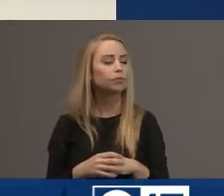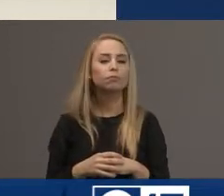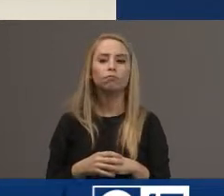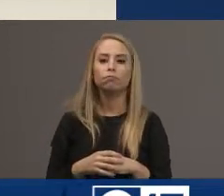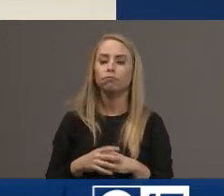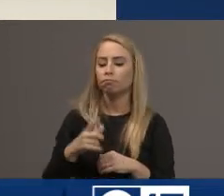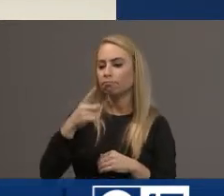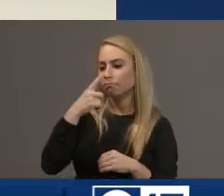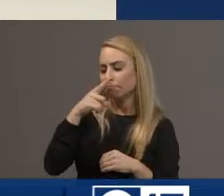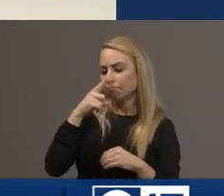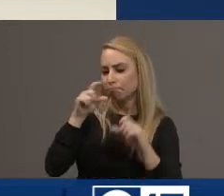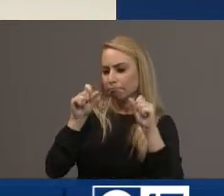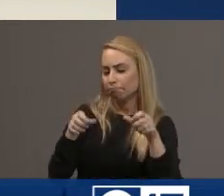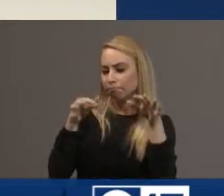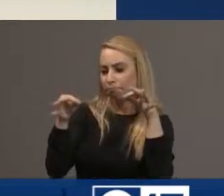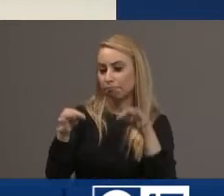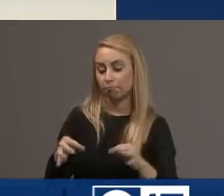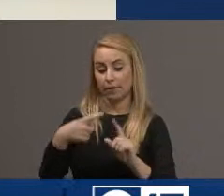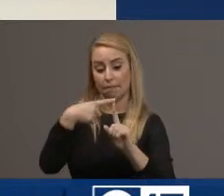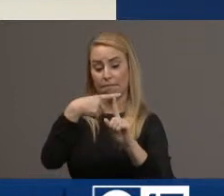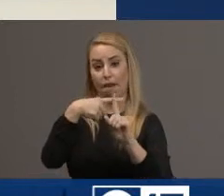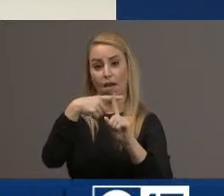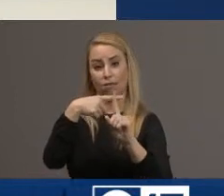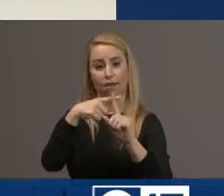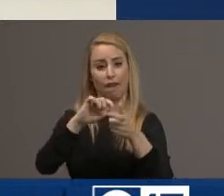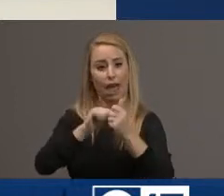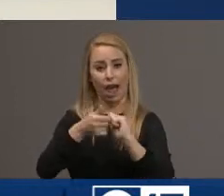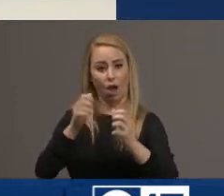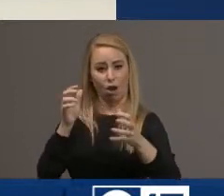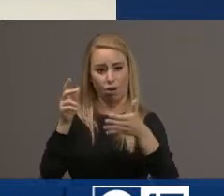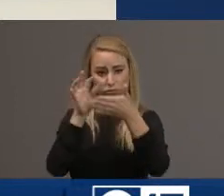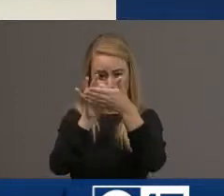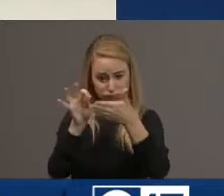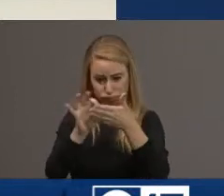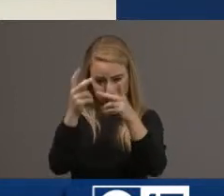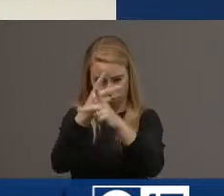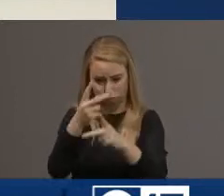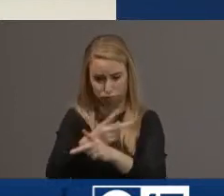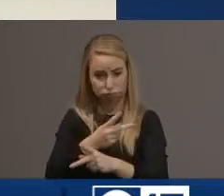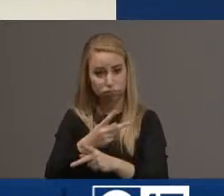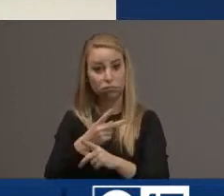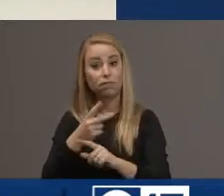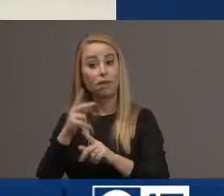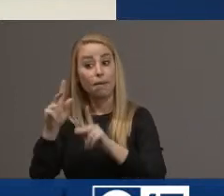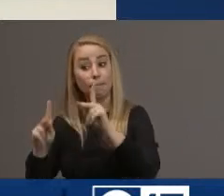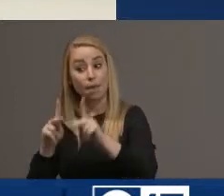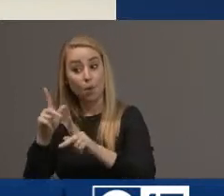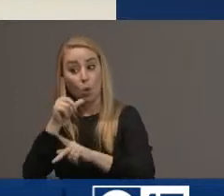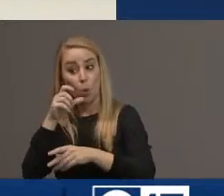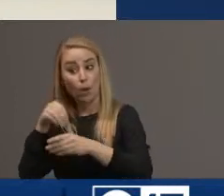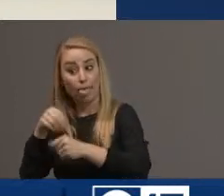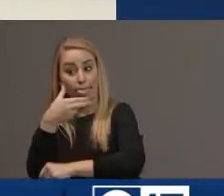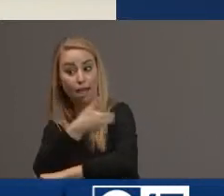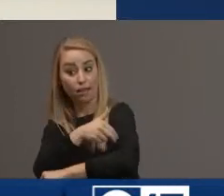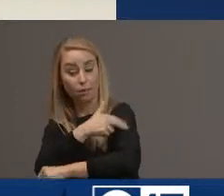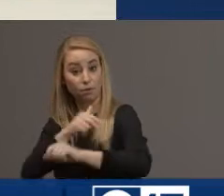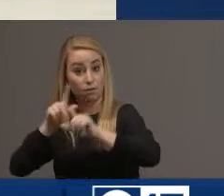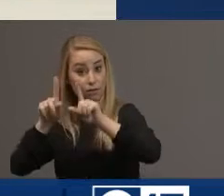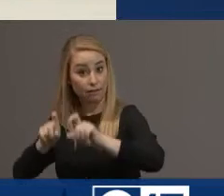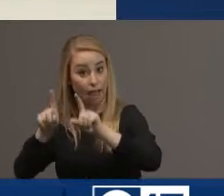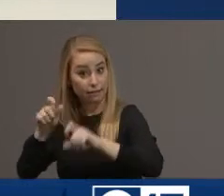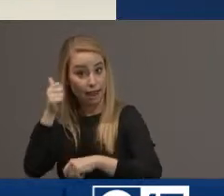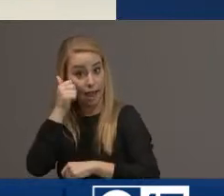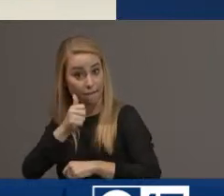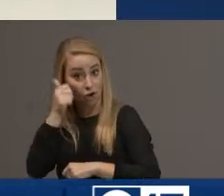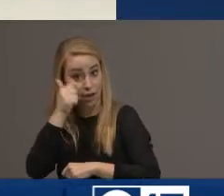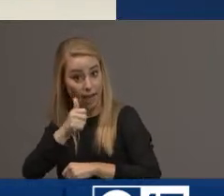Explain how the positive cases are currently tabulated. Are individuals who are hospitalized, are they tested every day? And if they are positive,